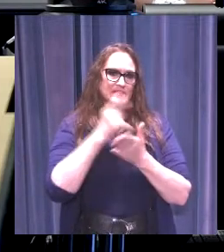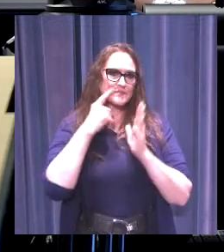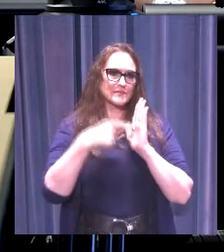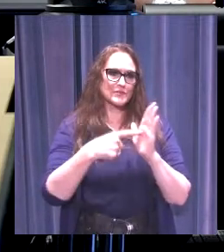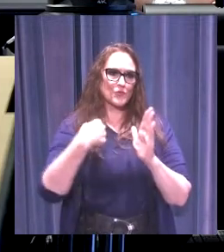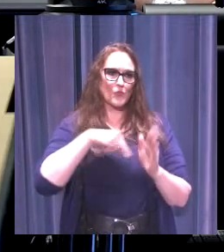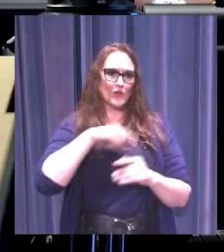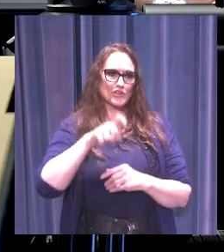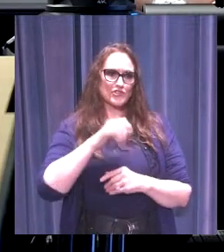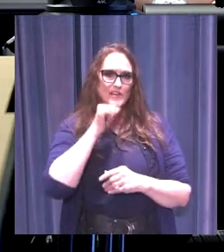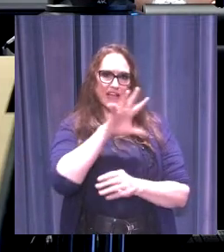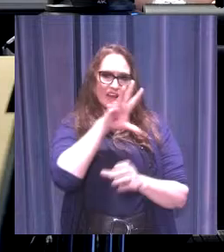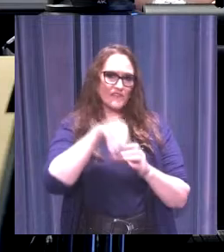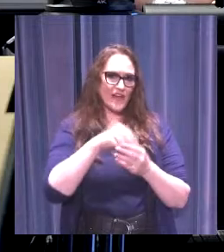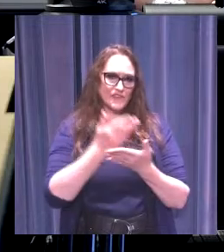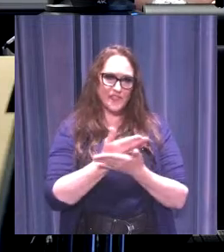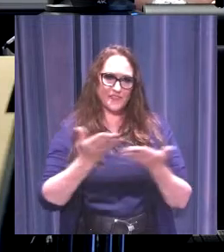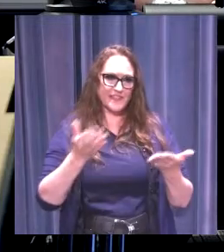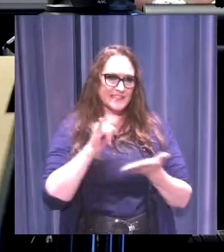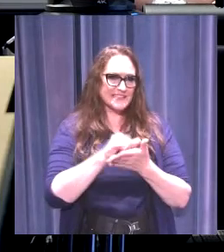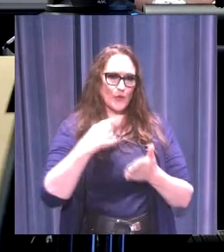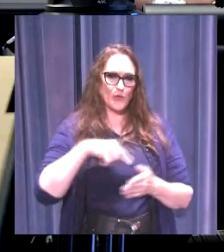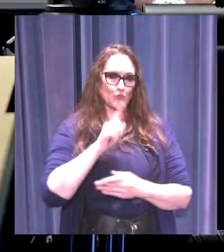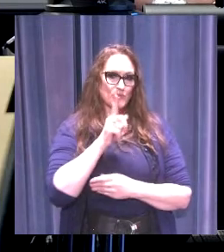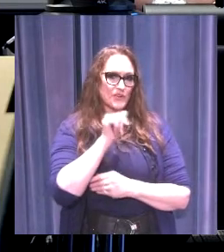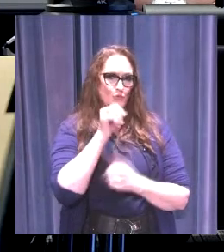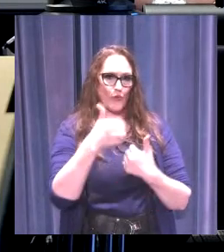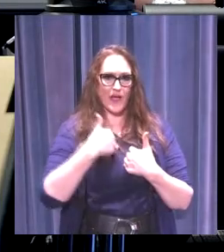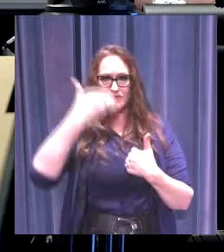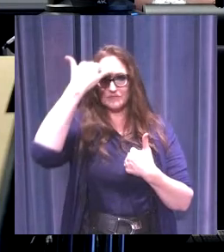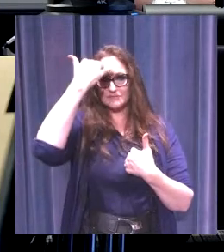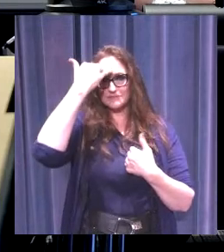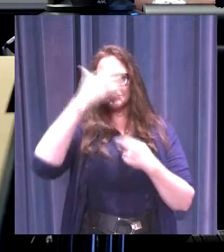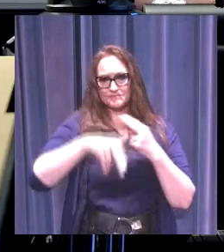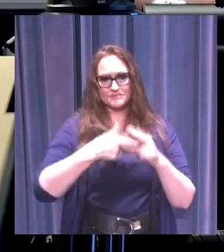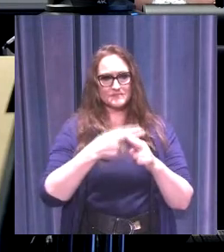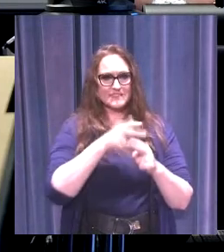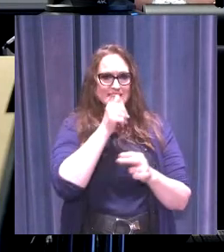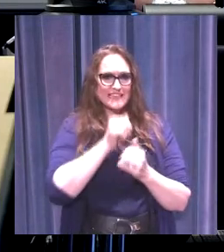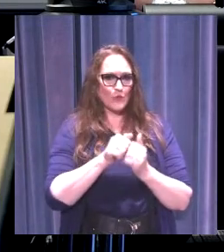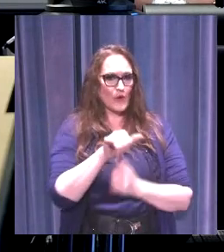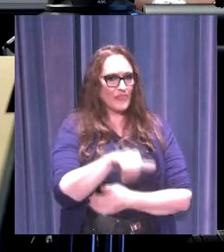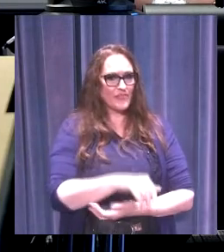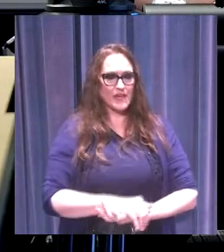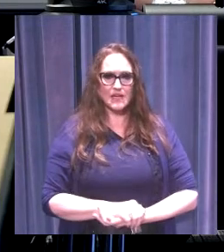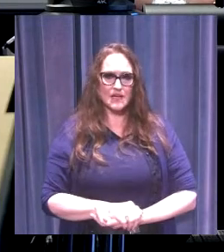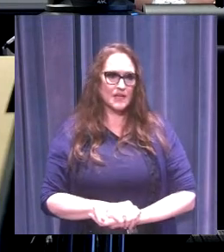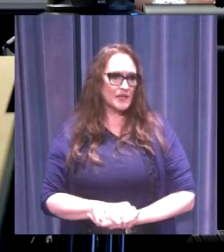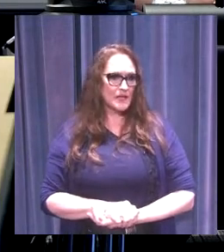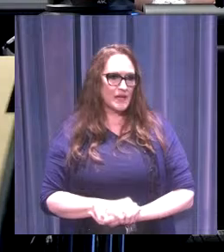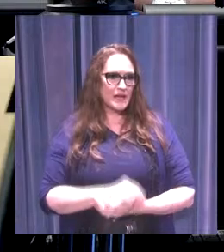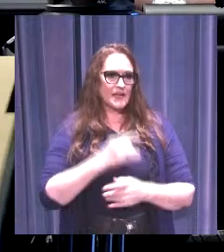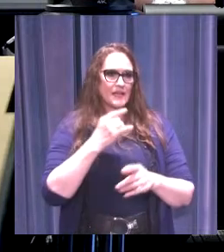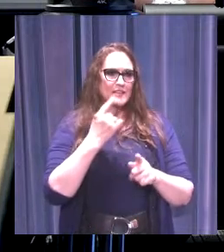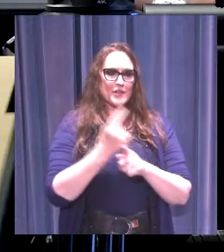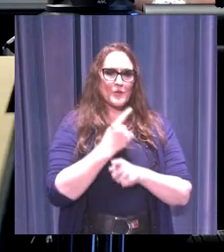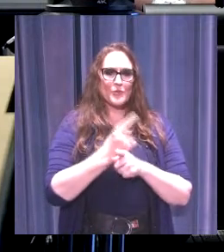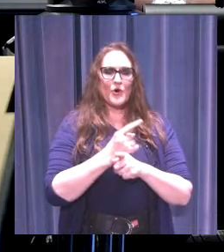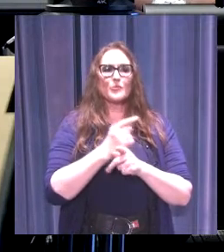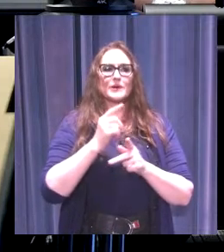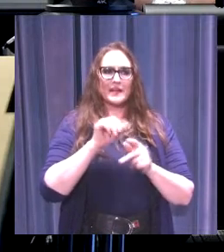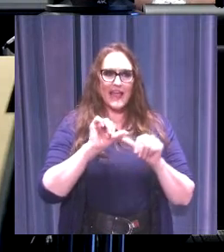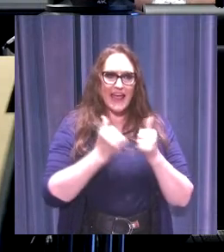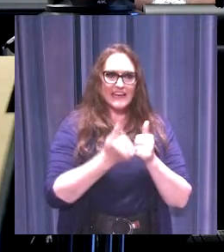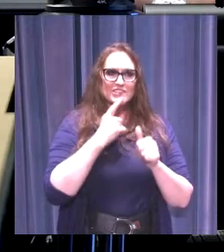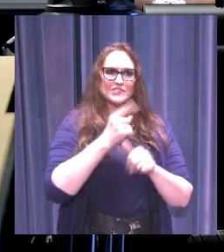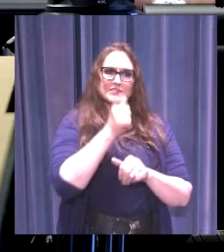we should not get involved in things that we really don't have the knowledge to deal with. The appropriate agencies to be dealing